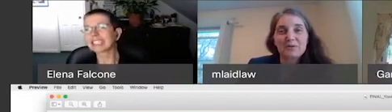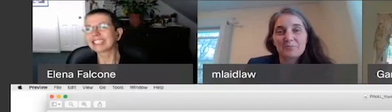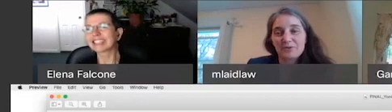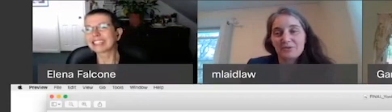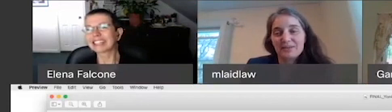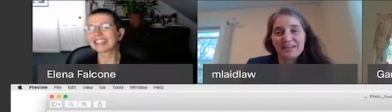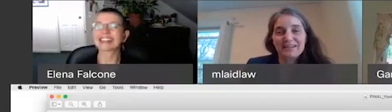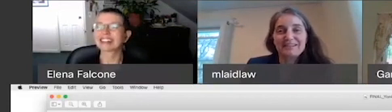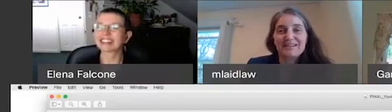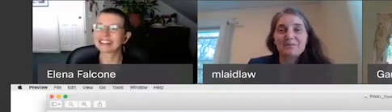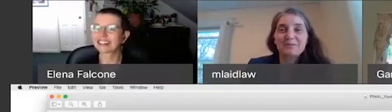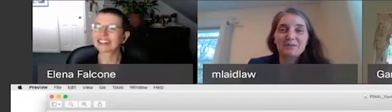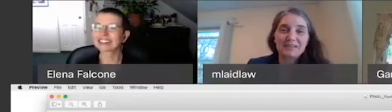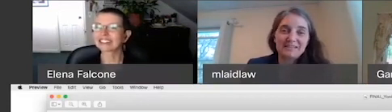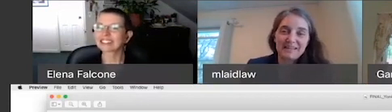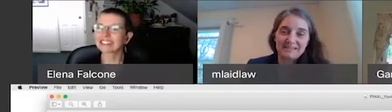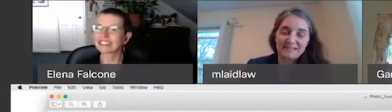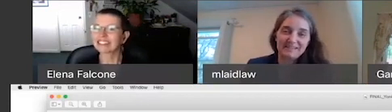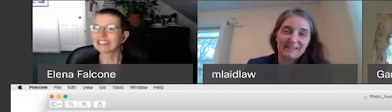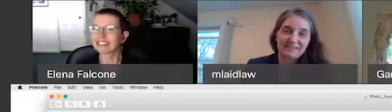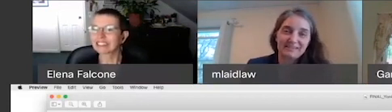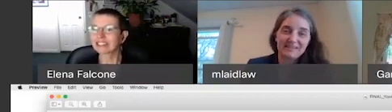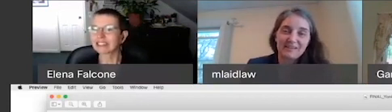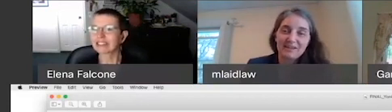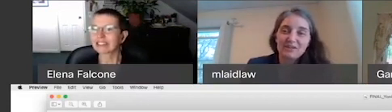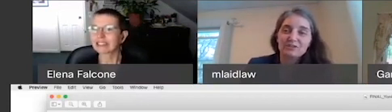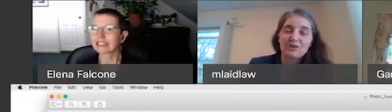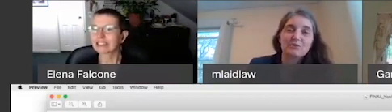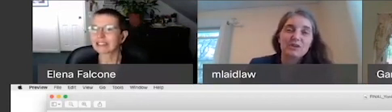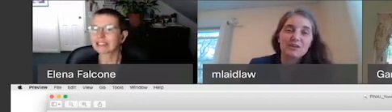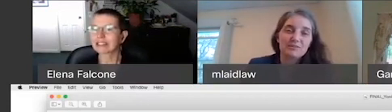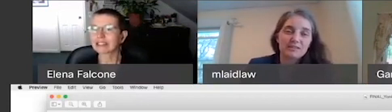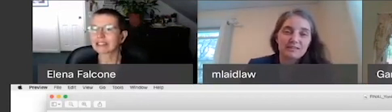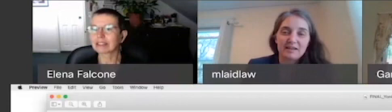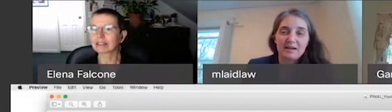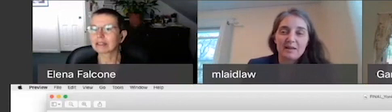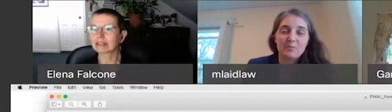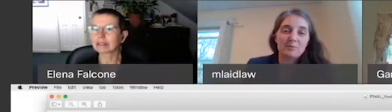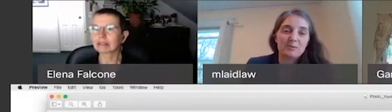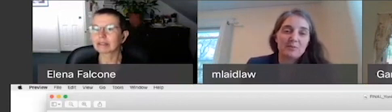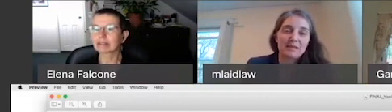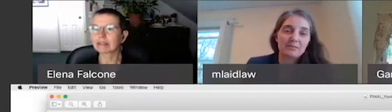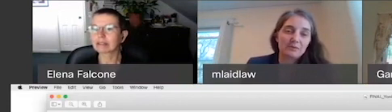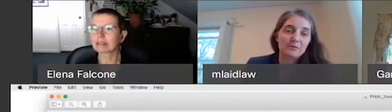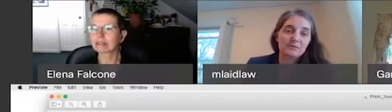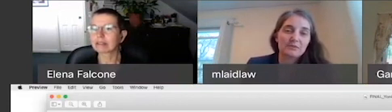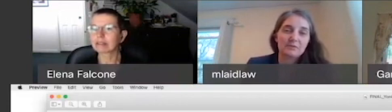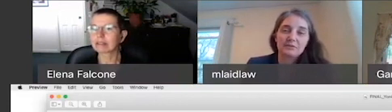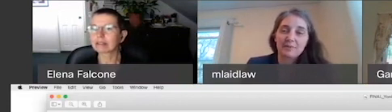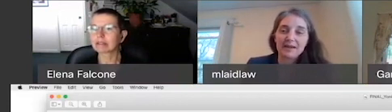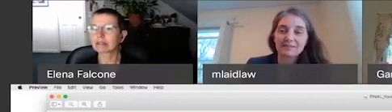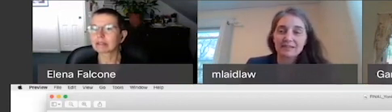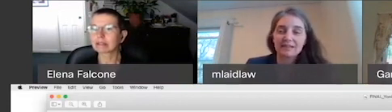more important it is that we really tend to these things. So none of us can time when we might